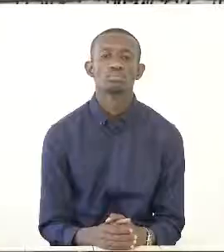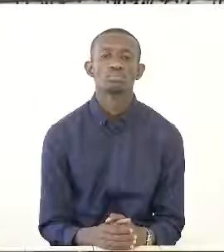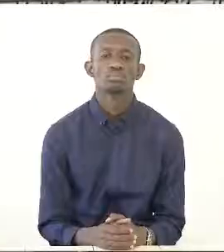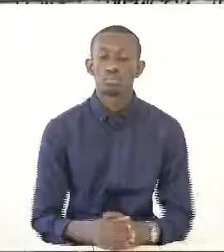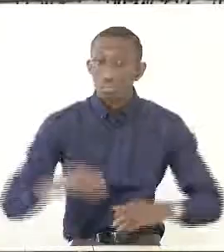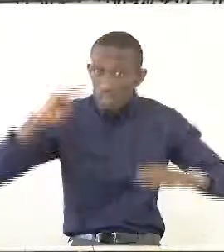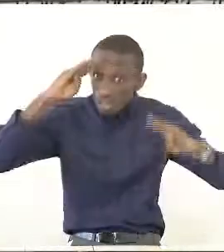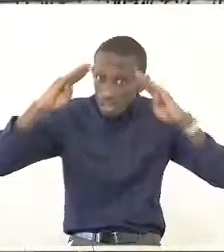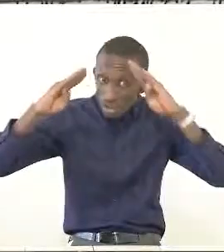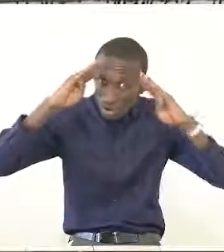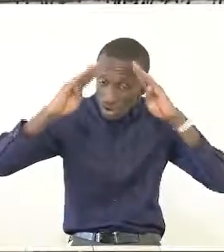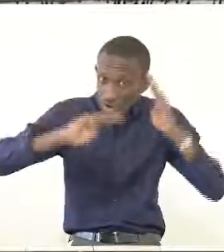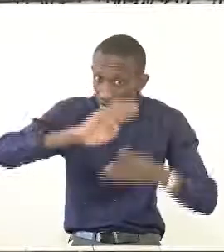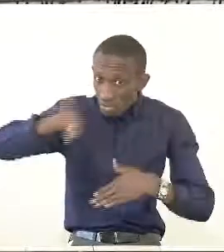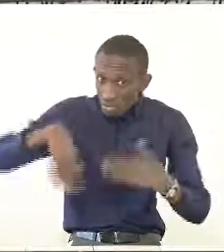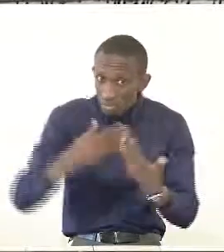Hello everyone,